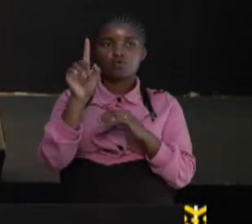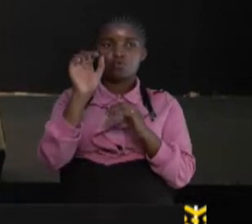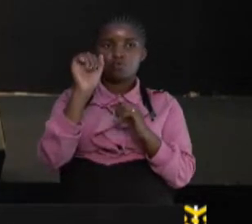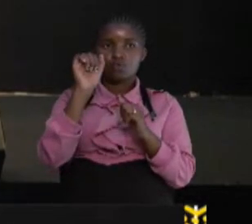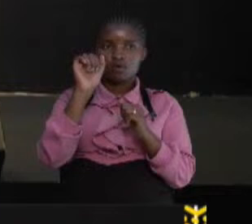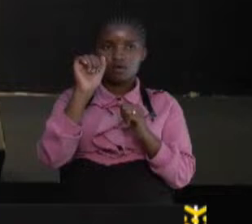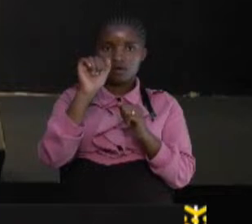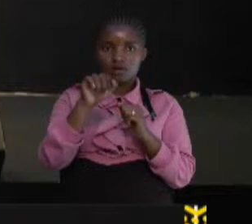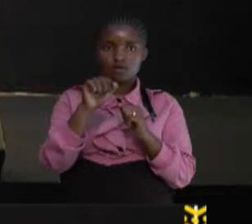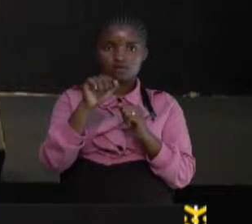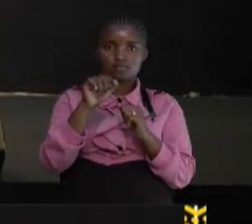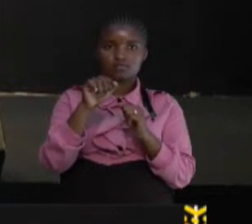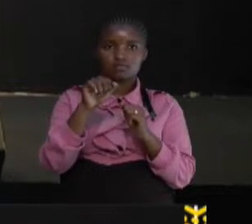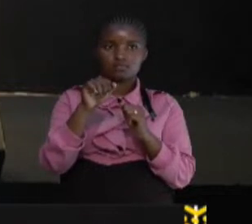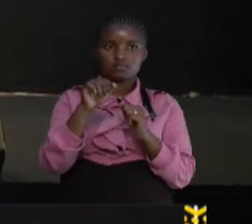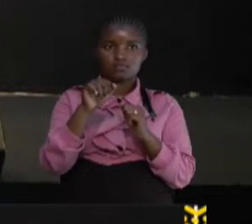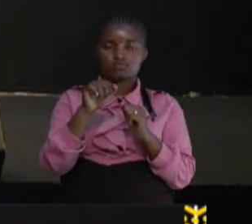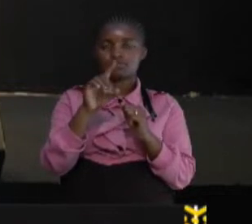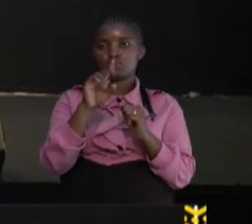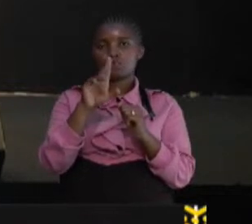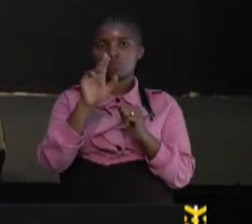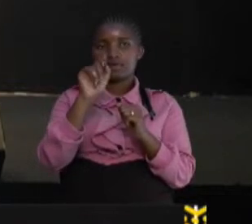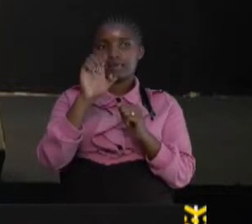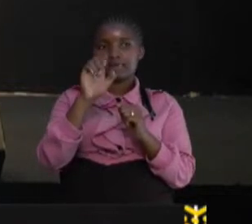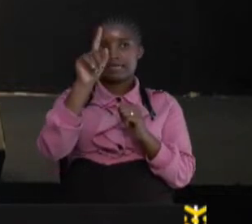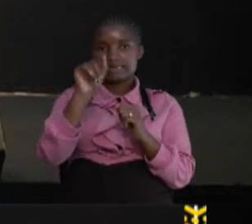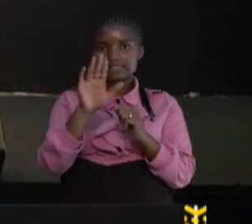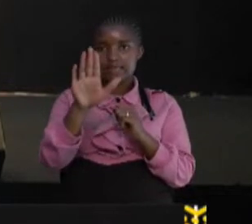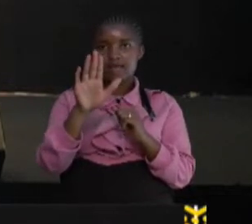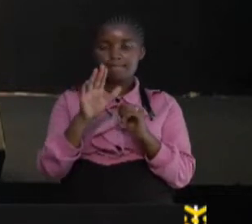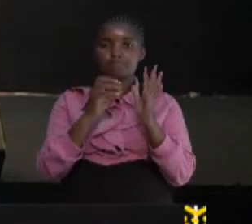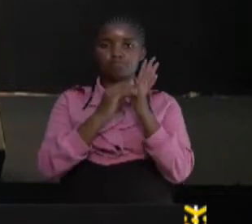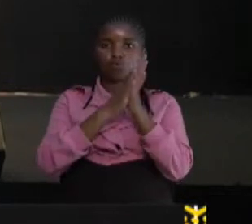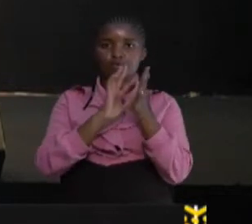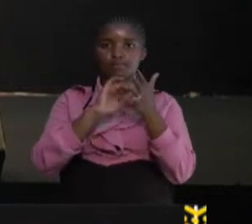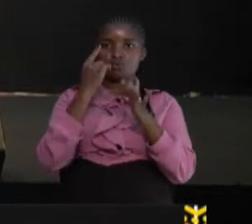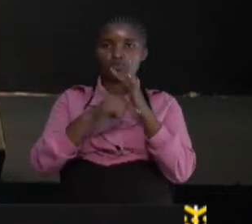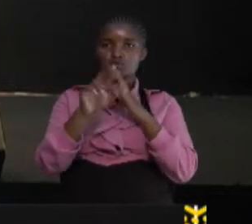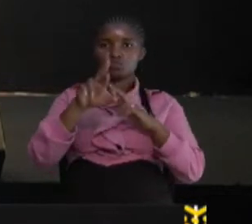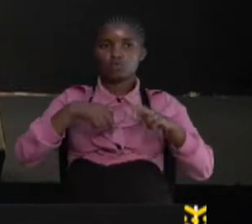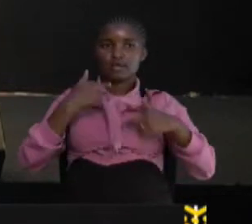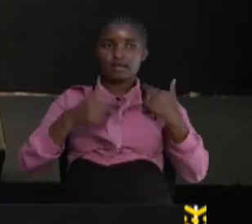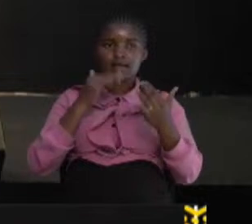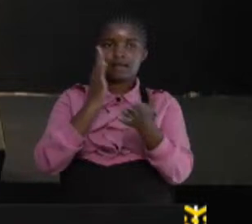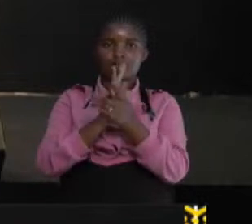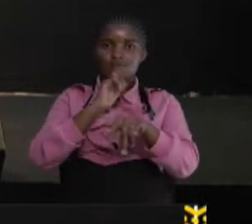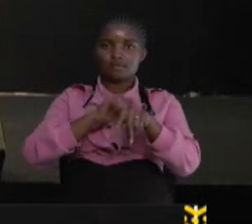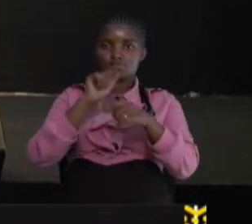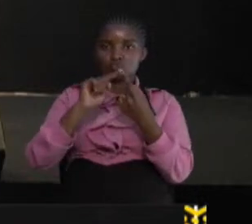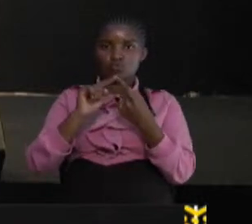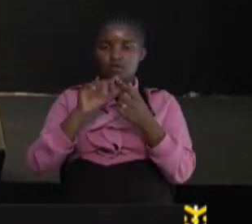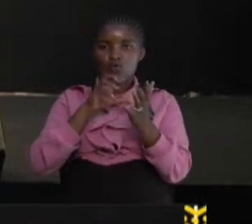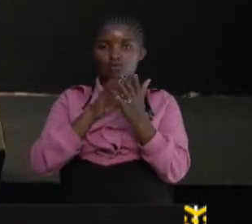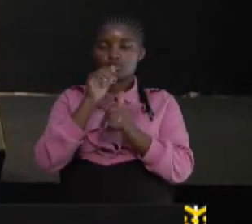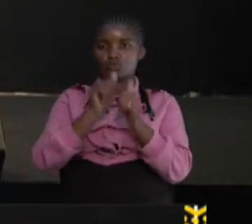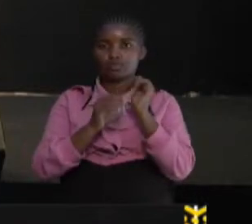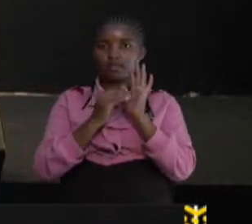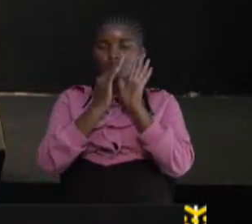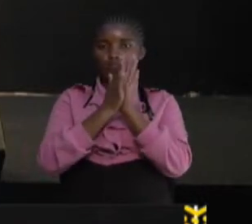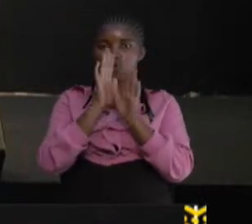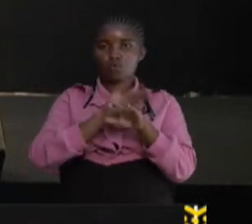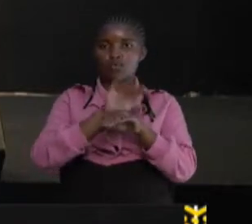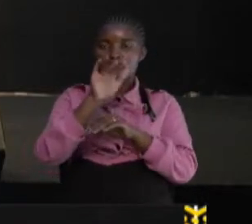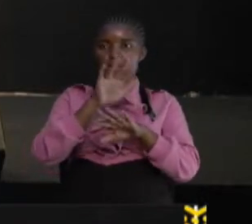their post. So when you duet their post, you react real time to the content that they posted on